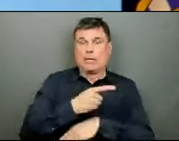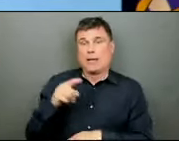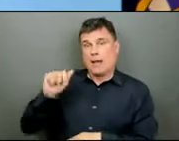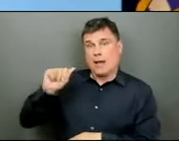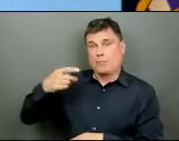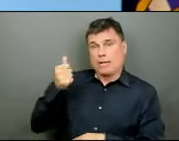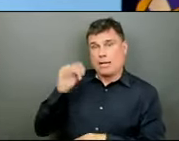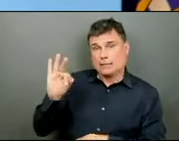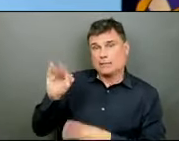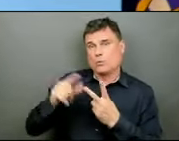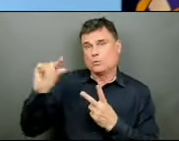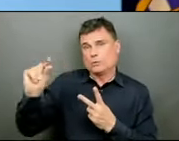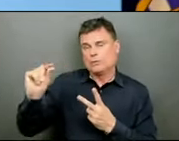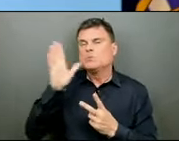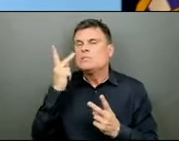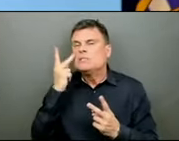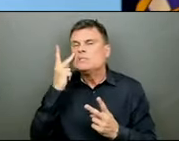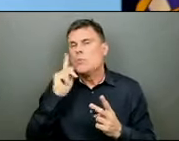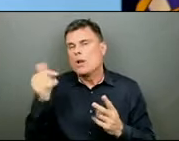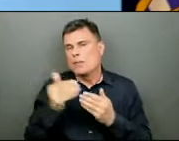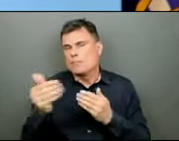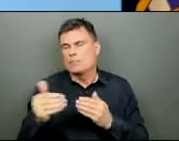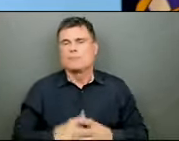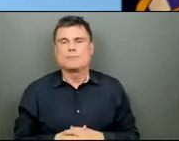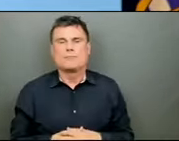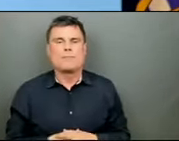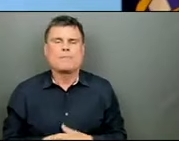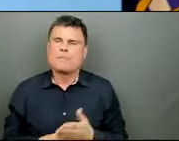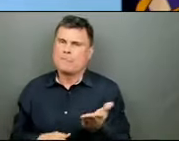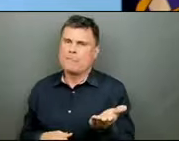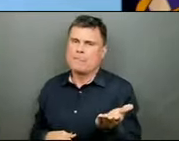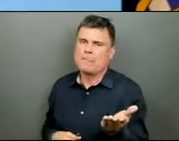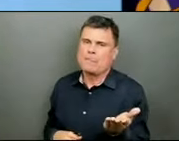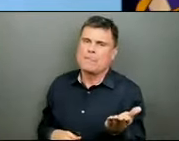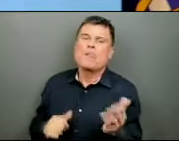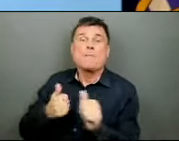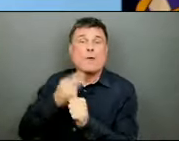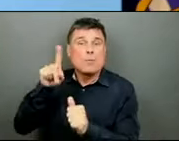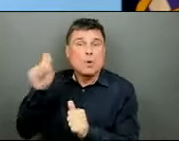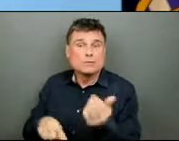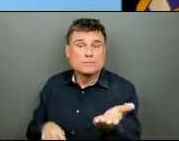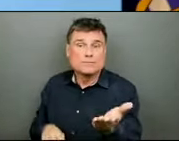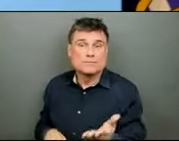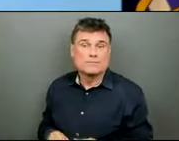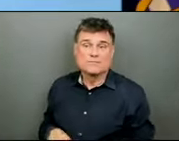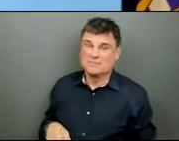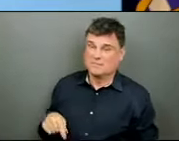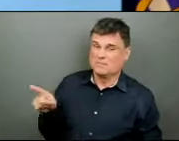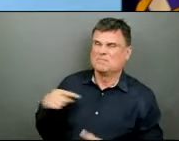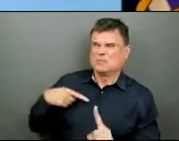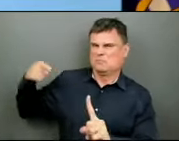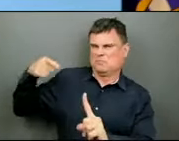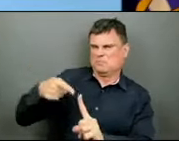Richard? So let me be super specific then. I'm sorry I was too broad there. So WorkSafe BC closes down